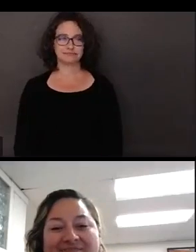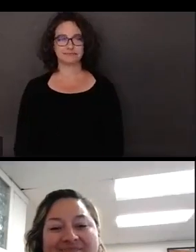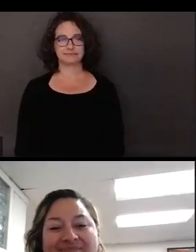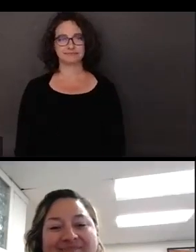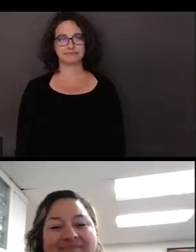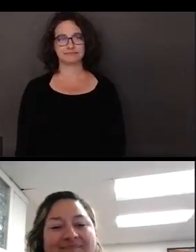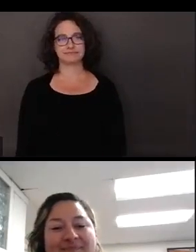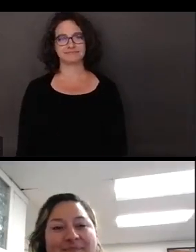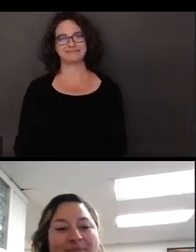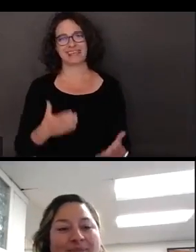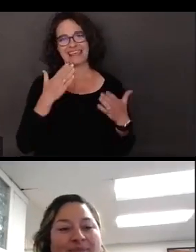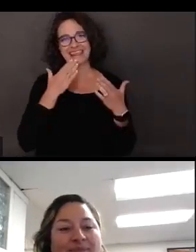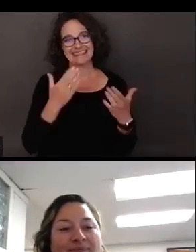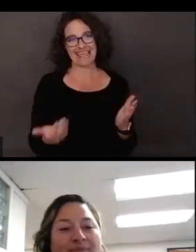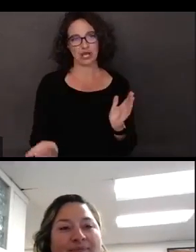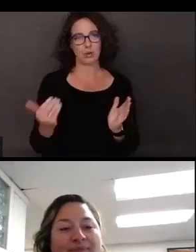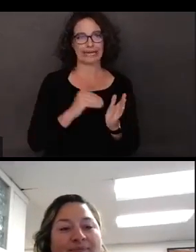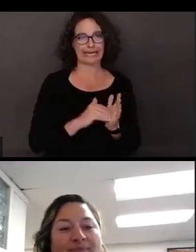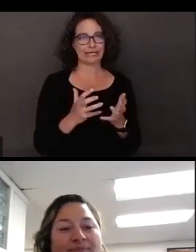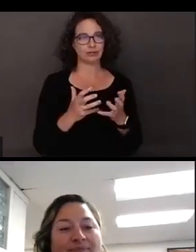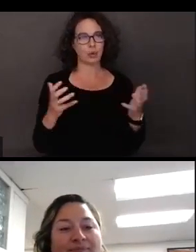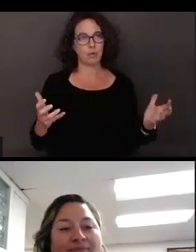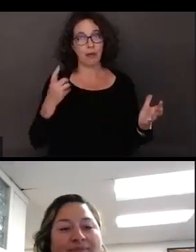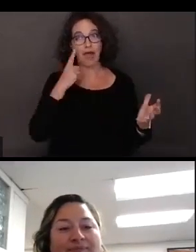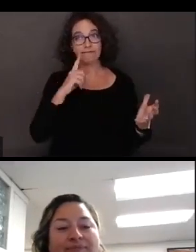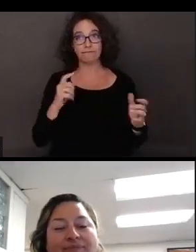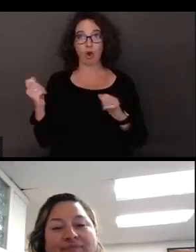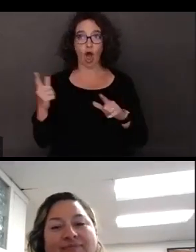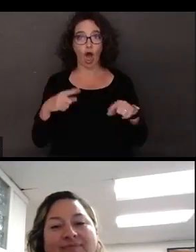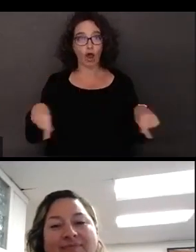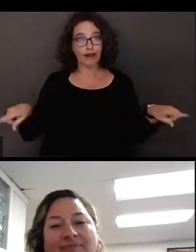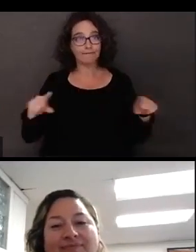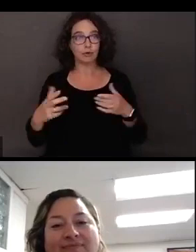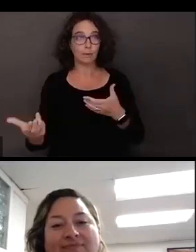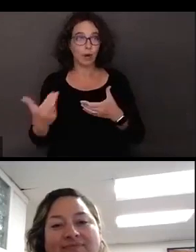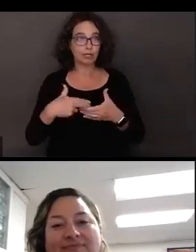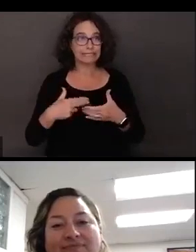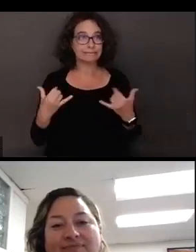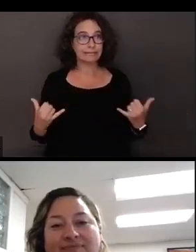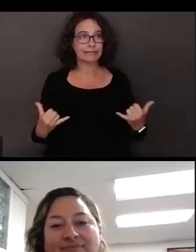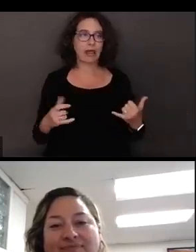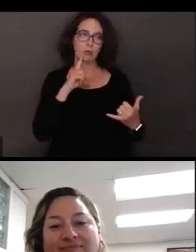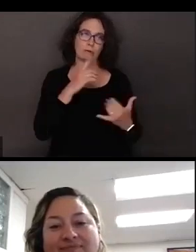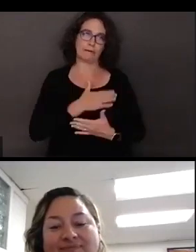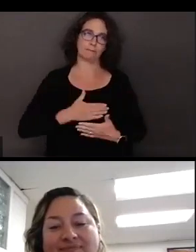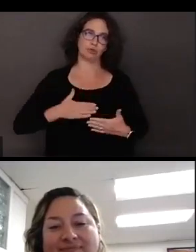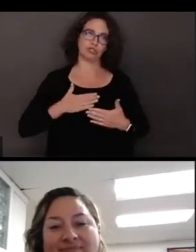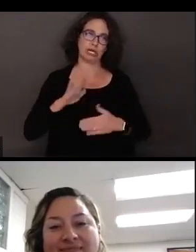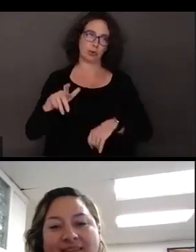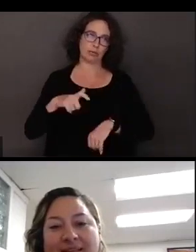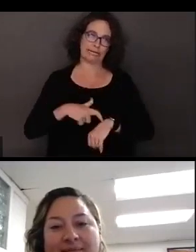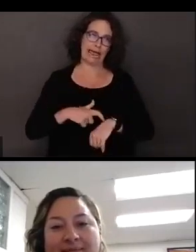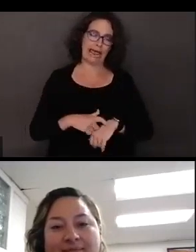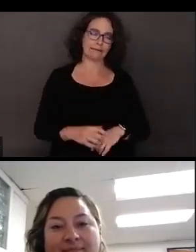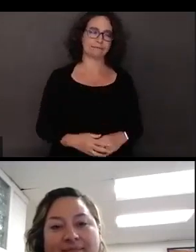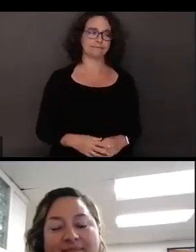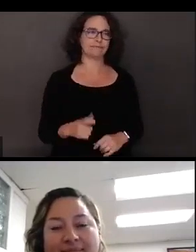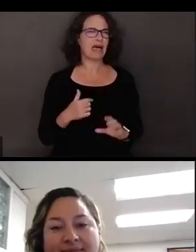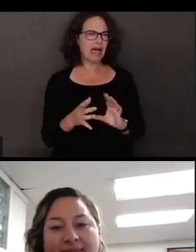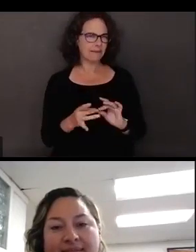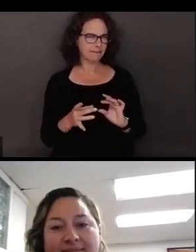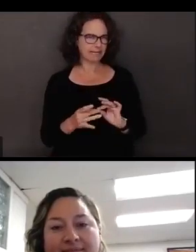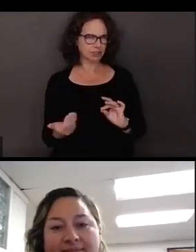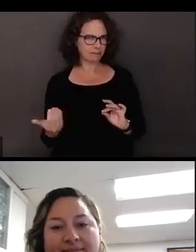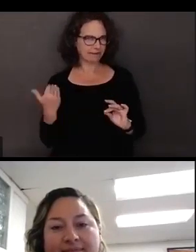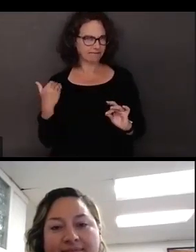Well, thank you again so much for all of you participating today. Really appreciate your time. As I mentioned before, we will put this on